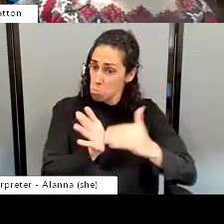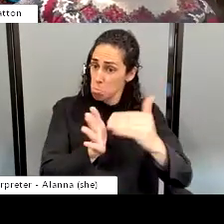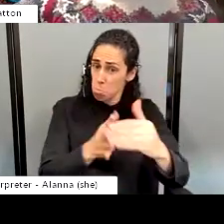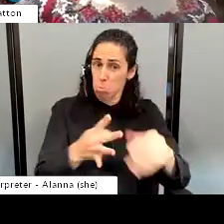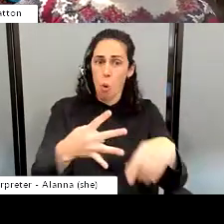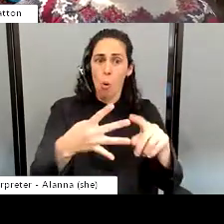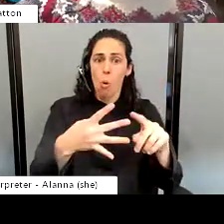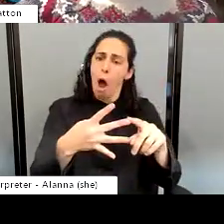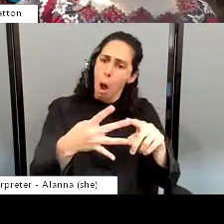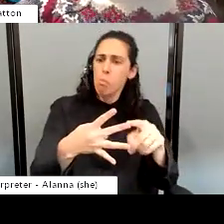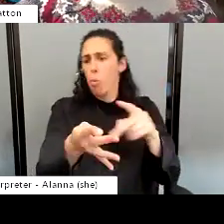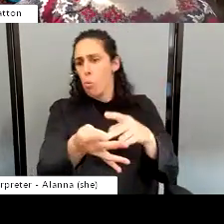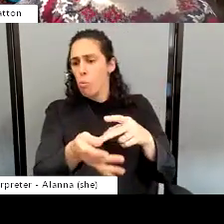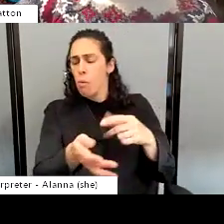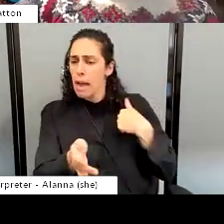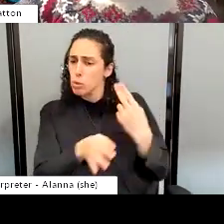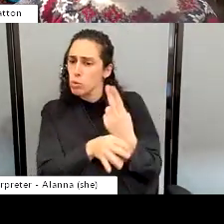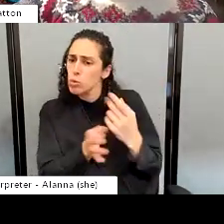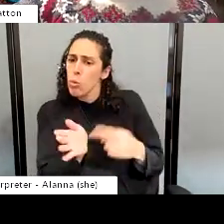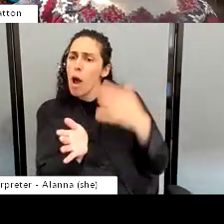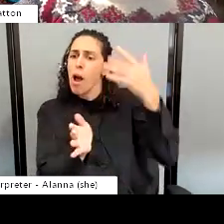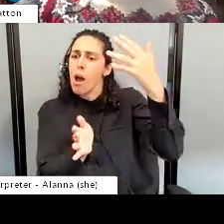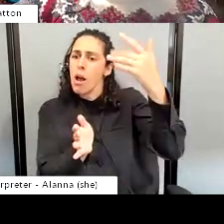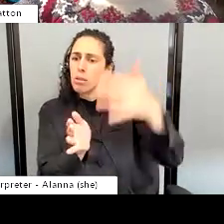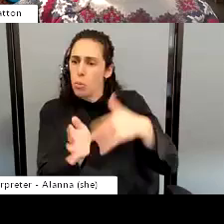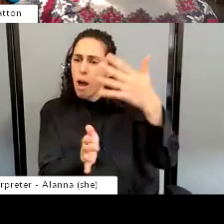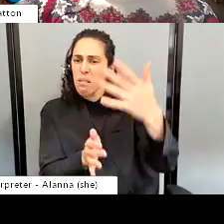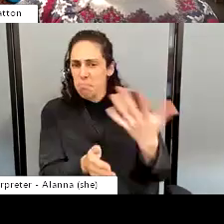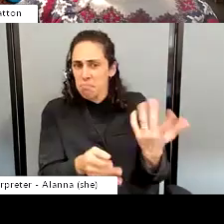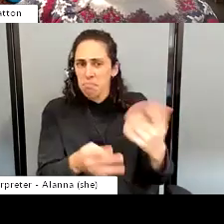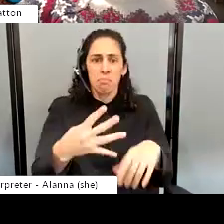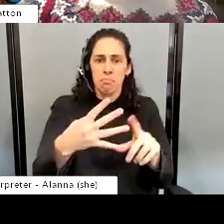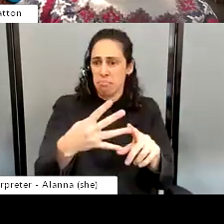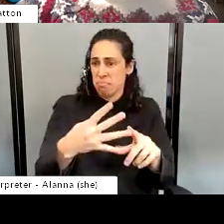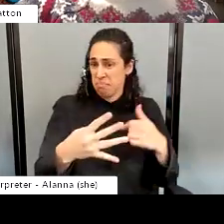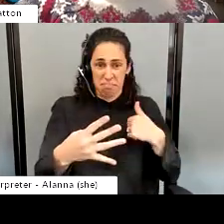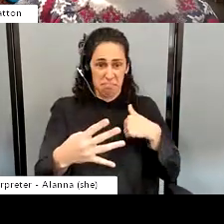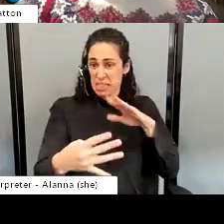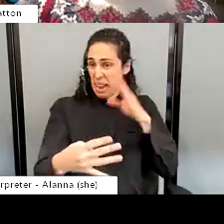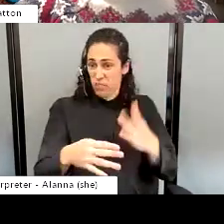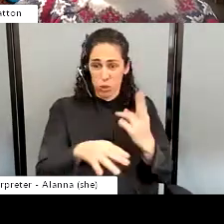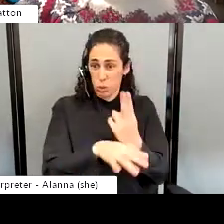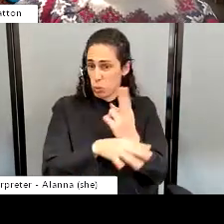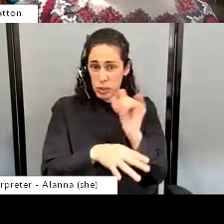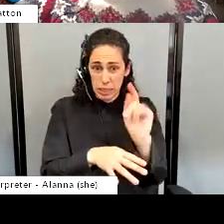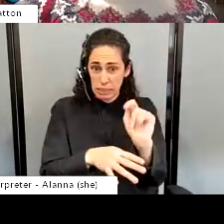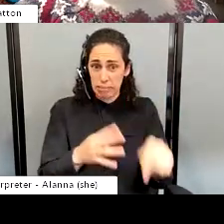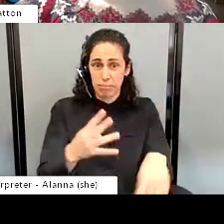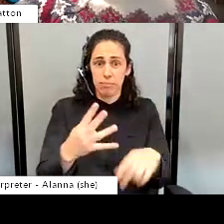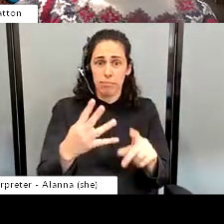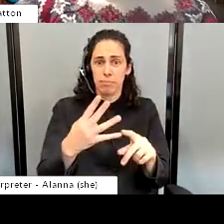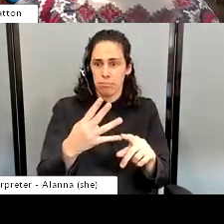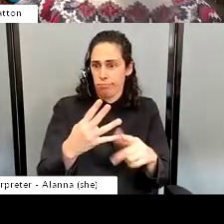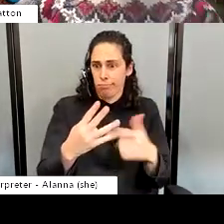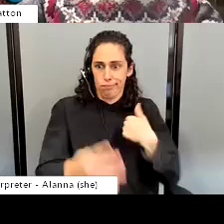never used it, but you've heard of it. I know you've never used it, you really don't know too much about it. So please take a few seconds just to